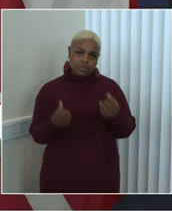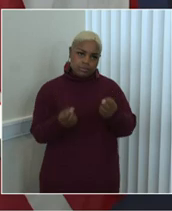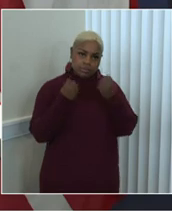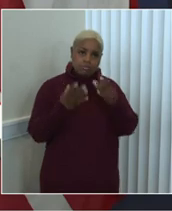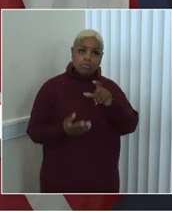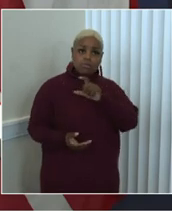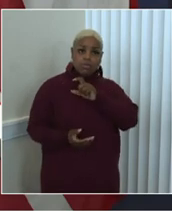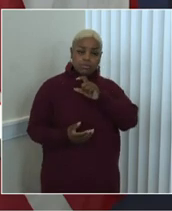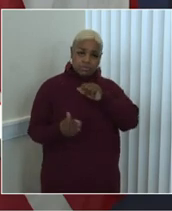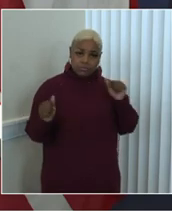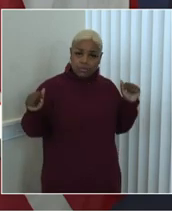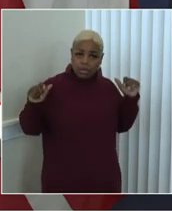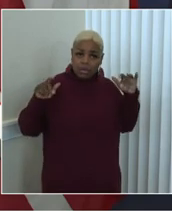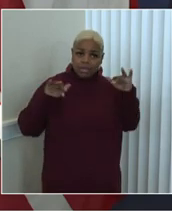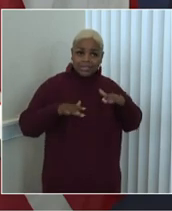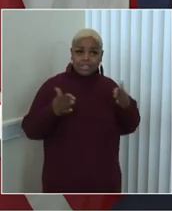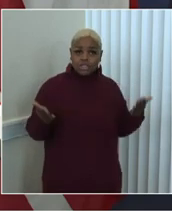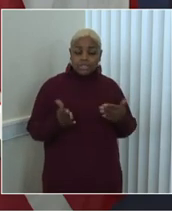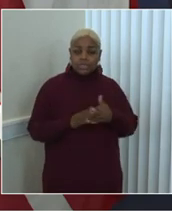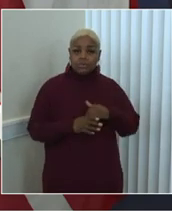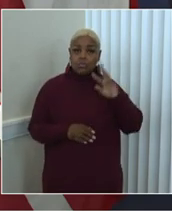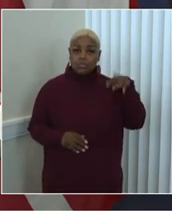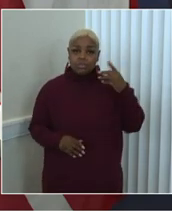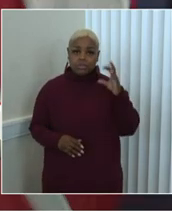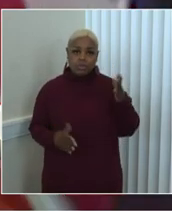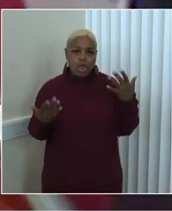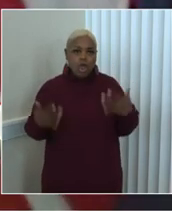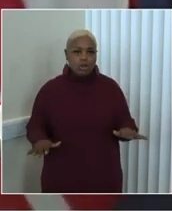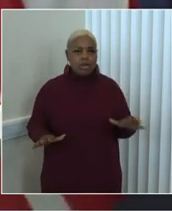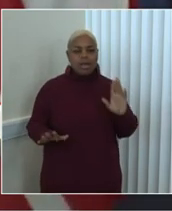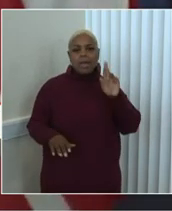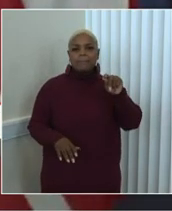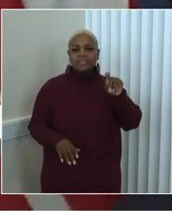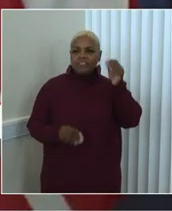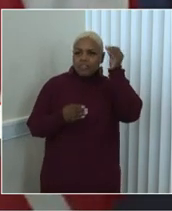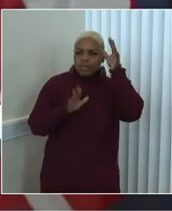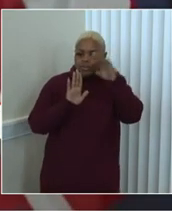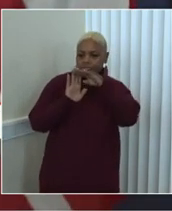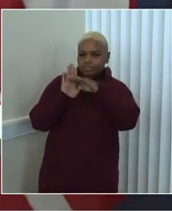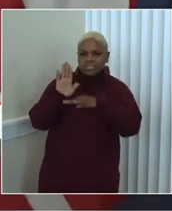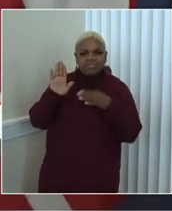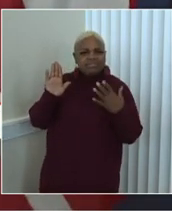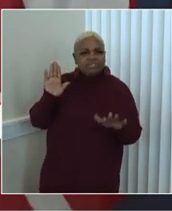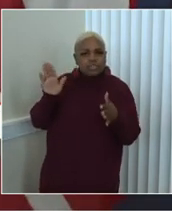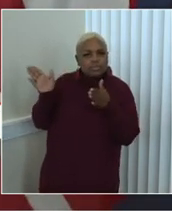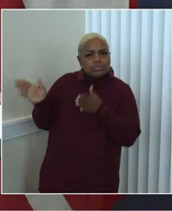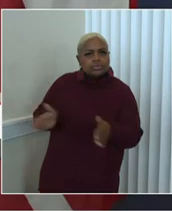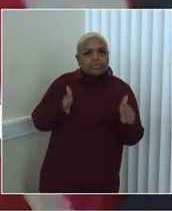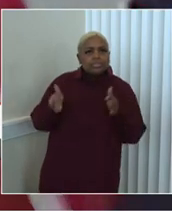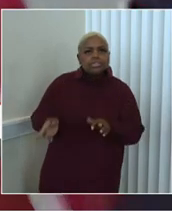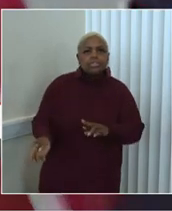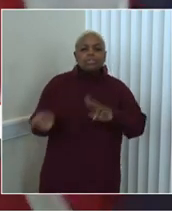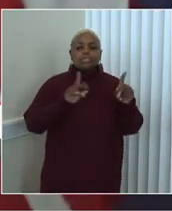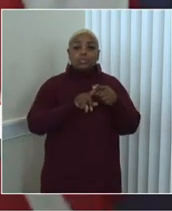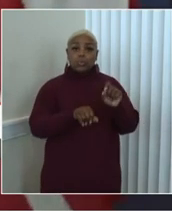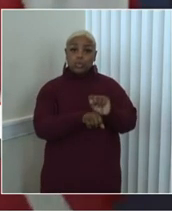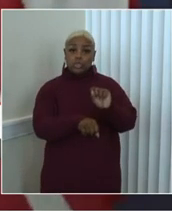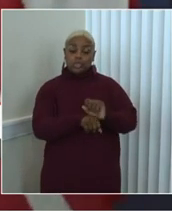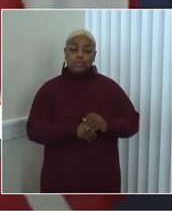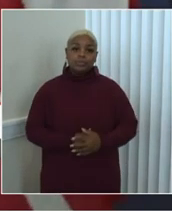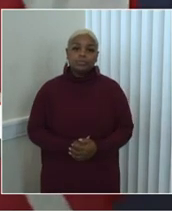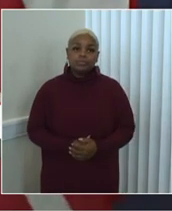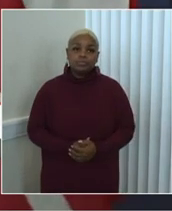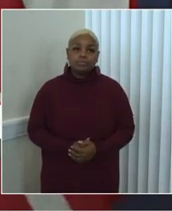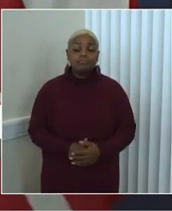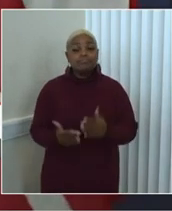integrated into these updated plans, and they are ready to assist. I also want to thank my partners and my colleagues here at the U.S. Secret Service, the